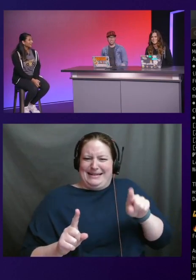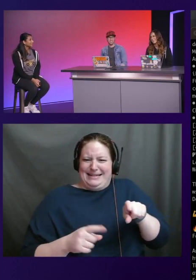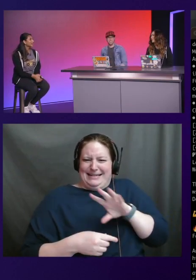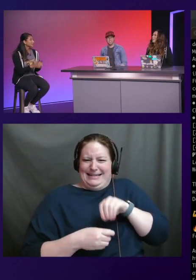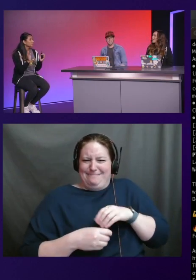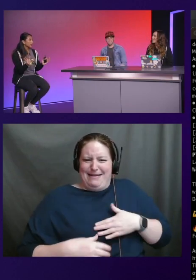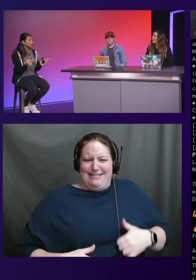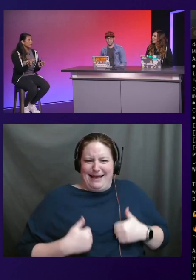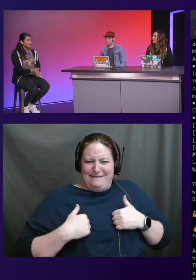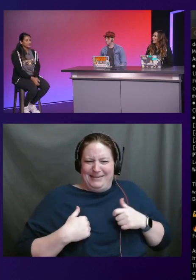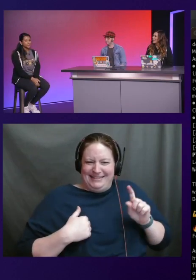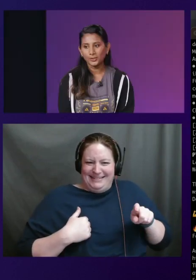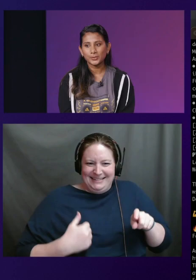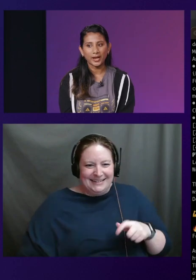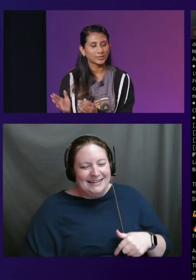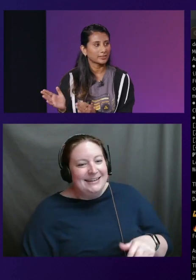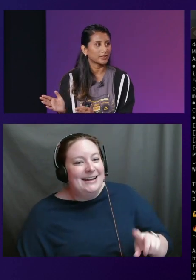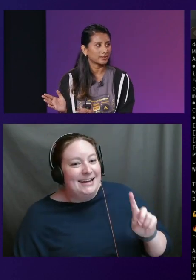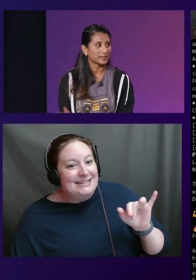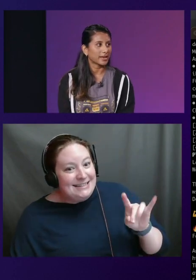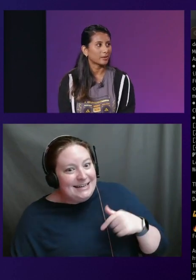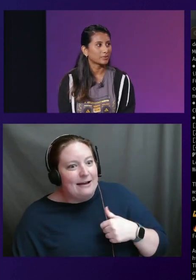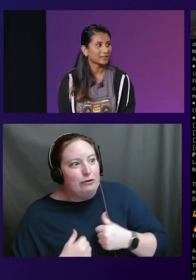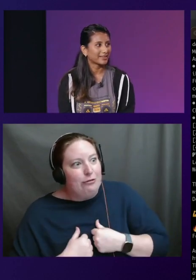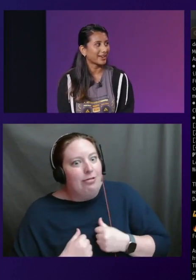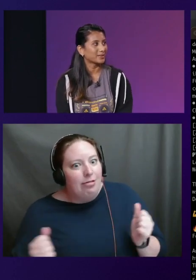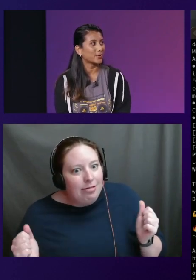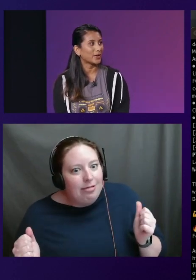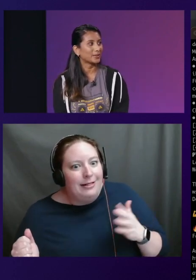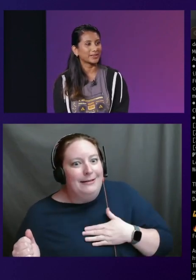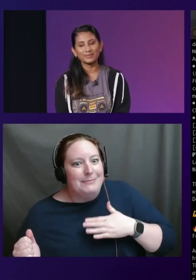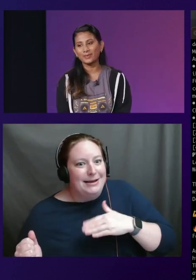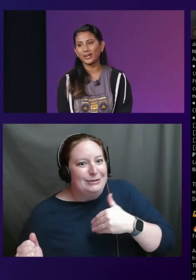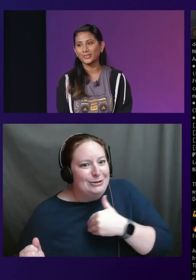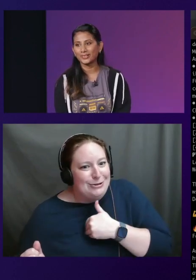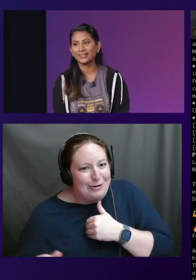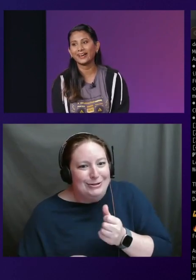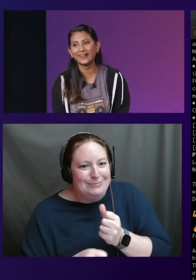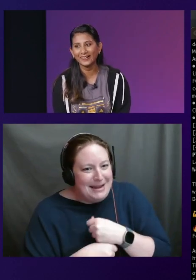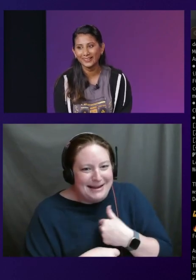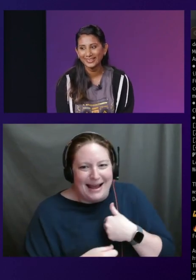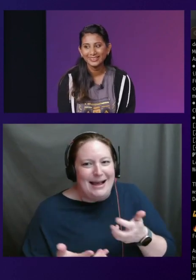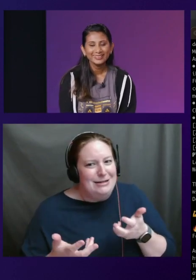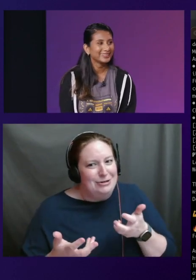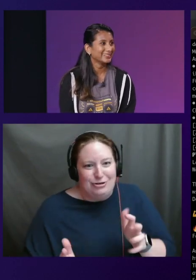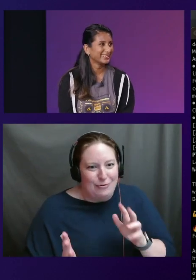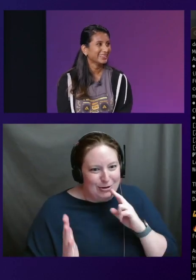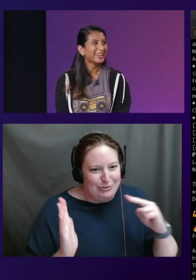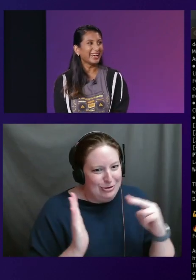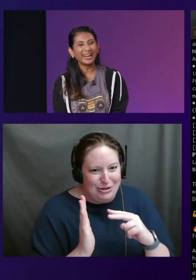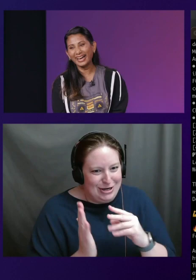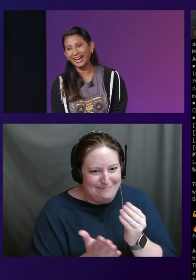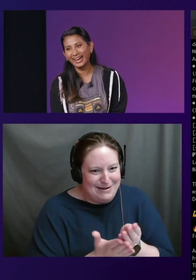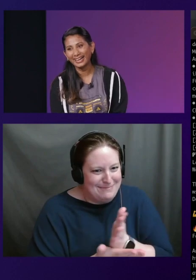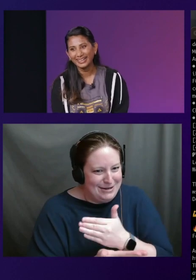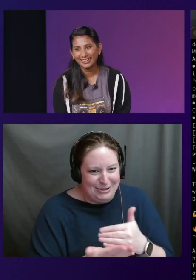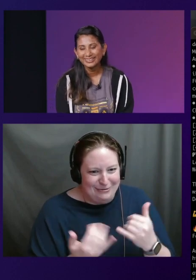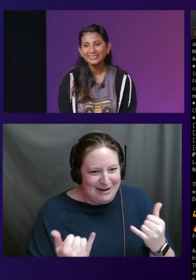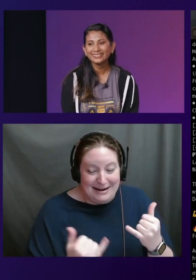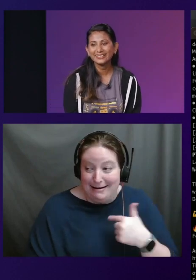life. I did have to brave my soul to actually create this app. Like, I don't want to look at my budget right now. I don't either. I